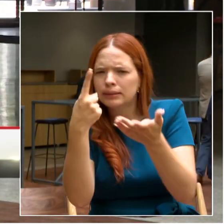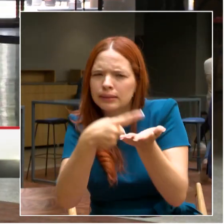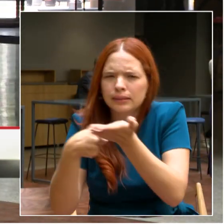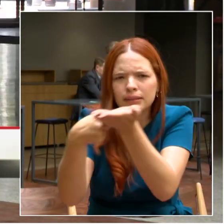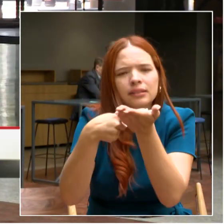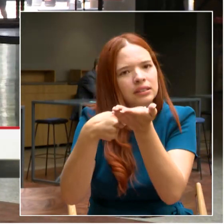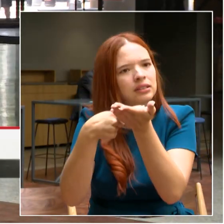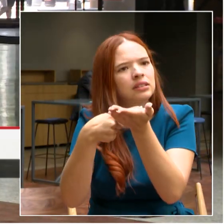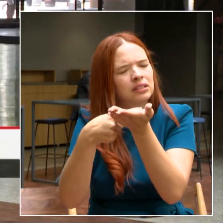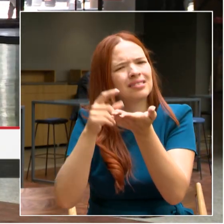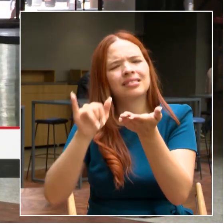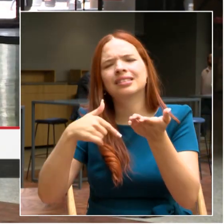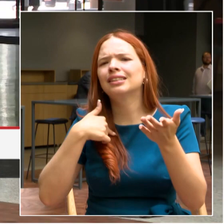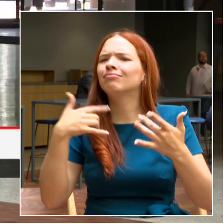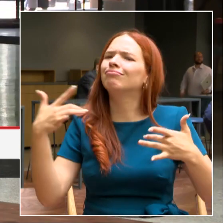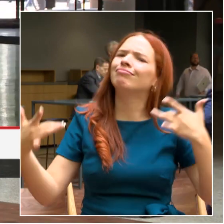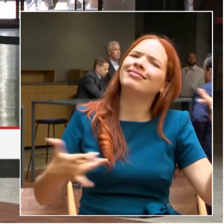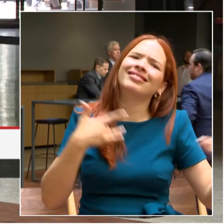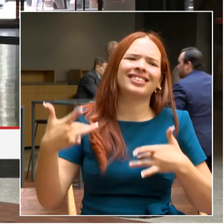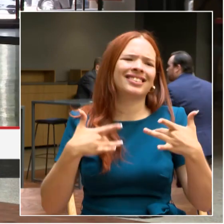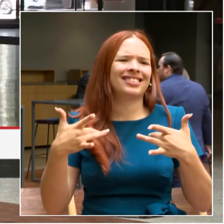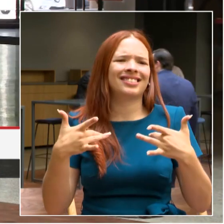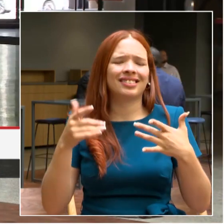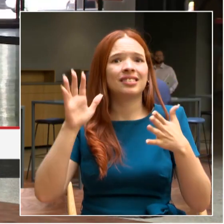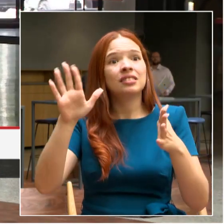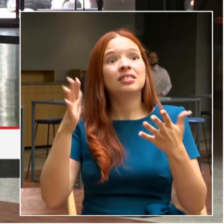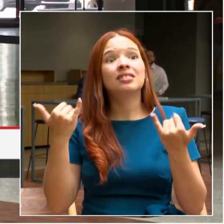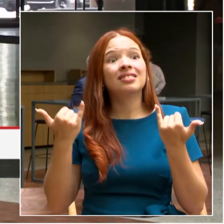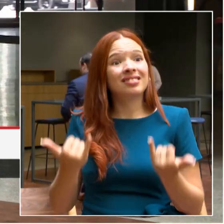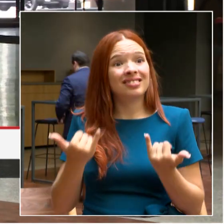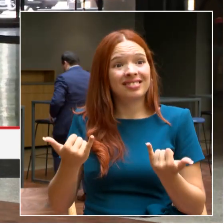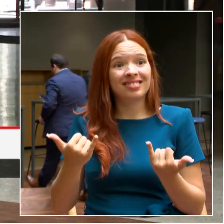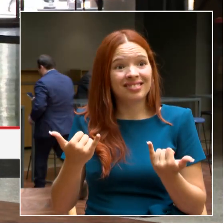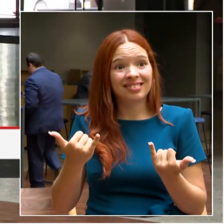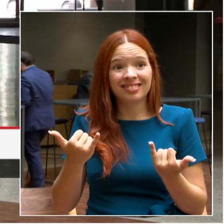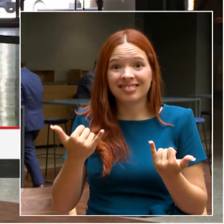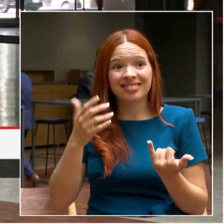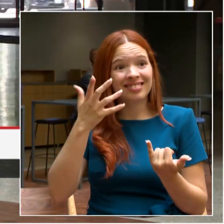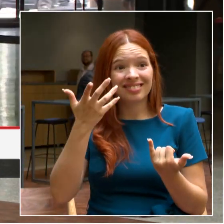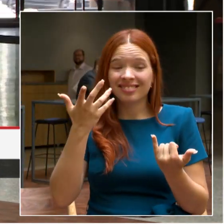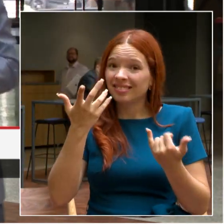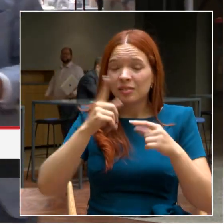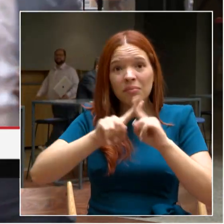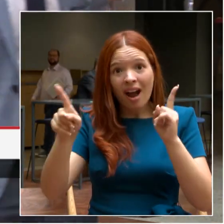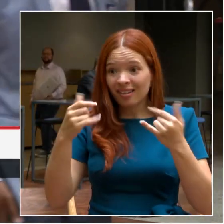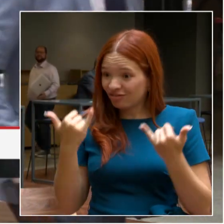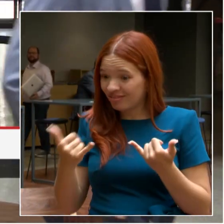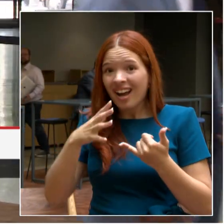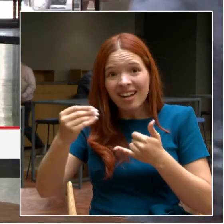is what we do after today. So I'm really looking forward to this conversation. I'm glad to be a part of it. Thank you, Mayor Williams.